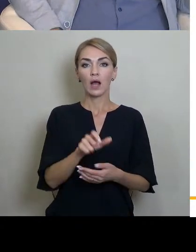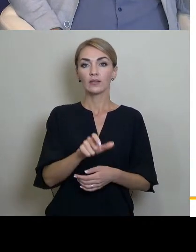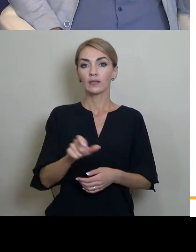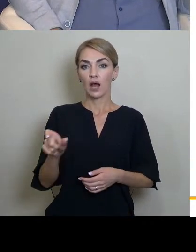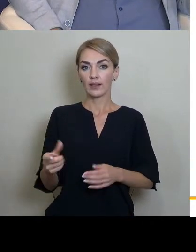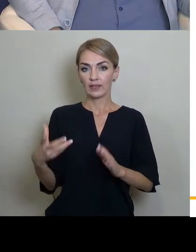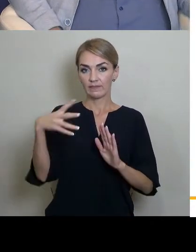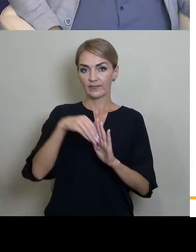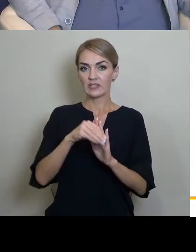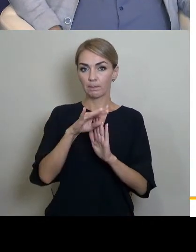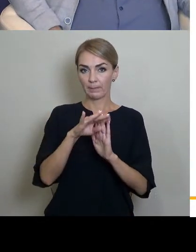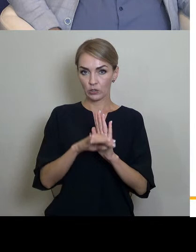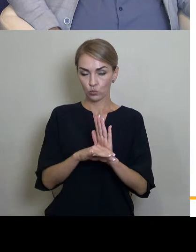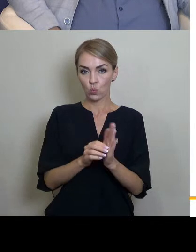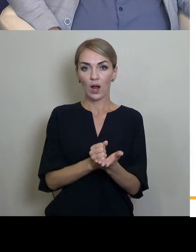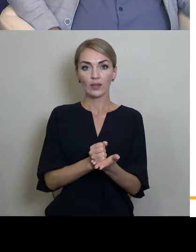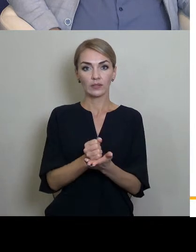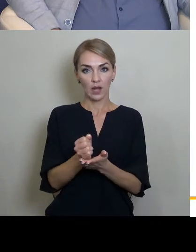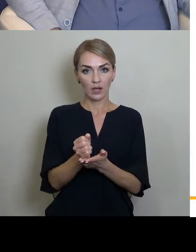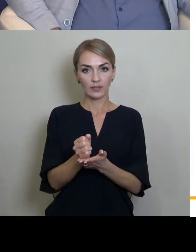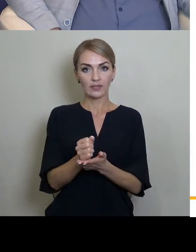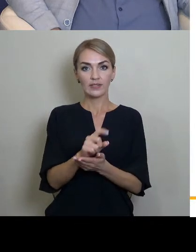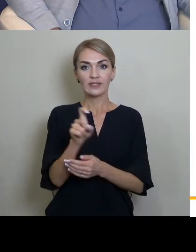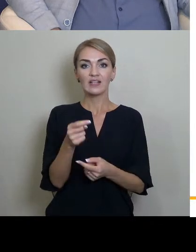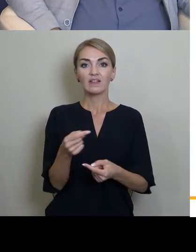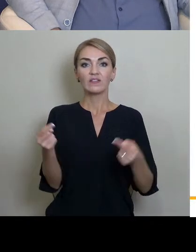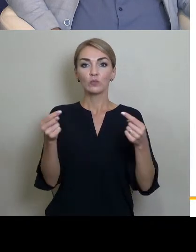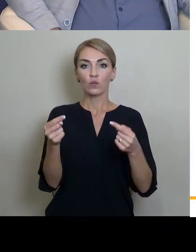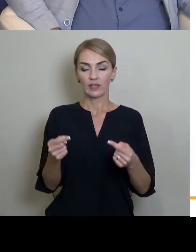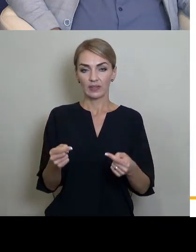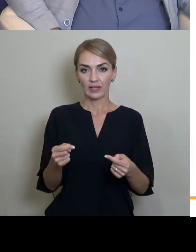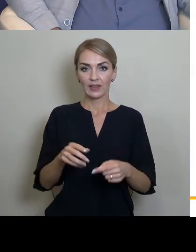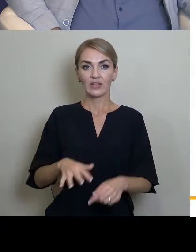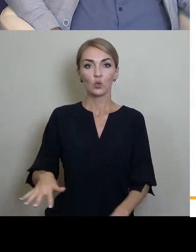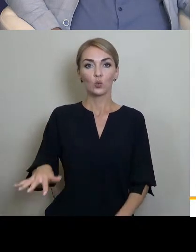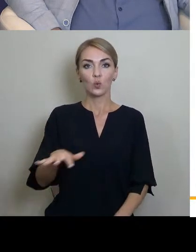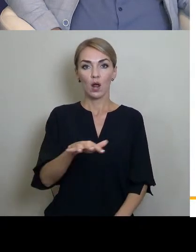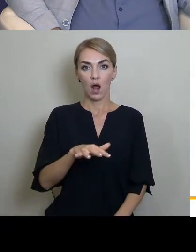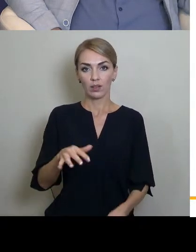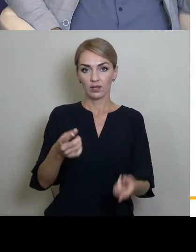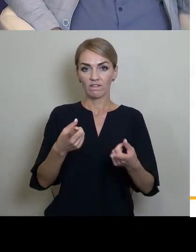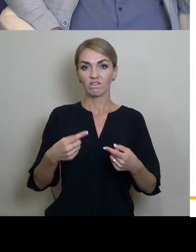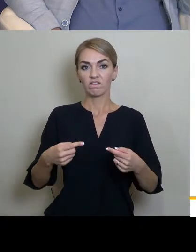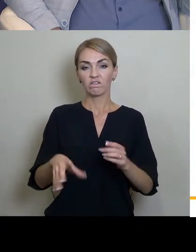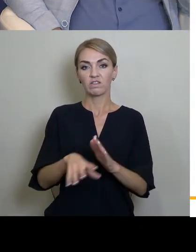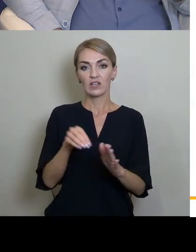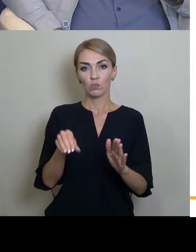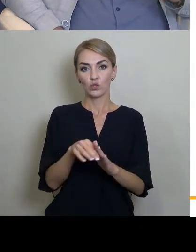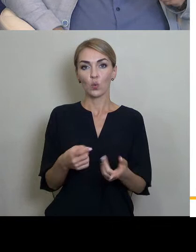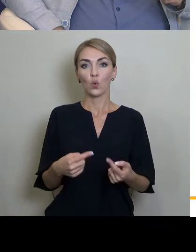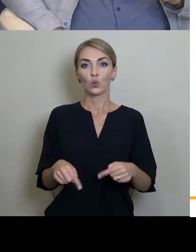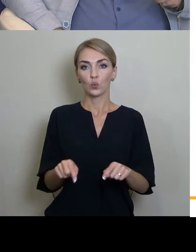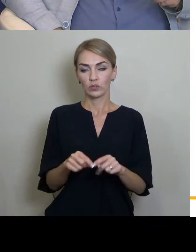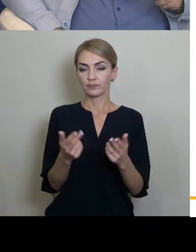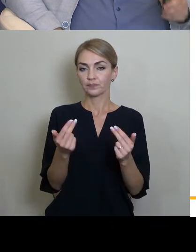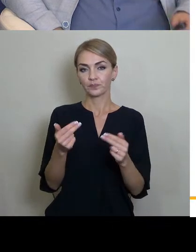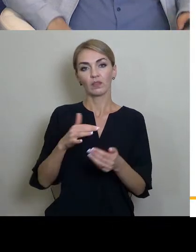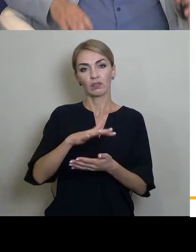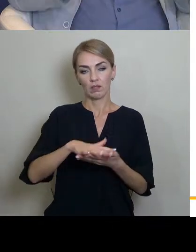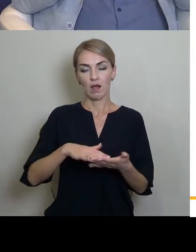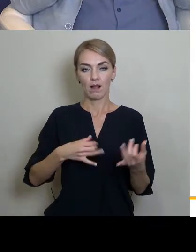The candidates that are on the list, they are candidates from respective territorial